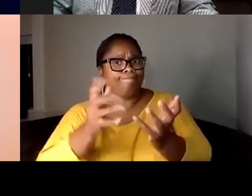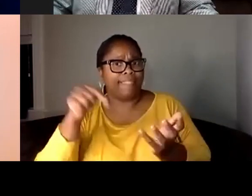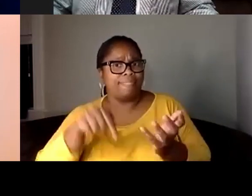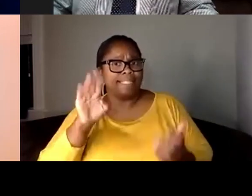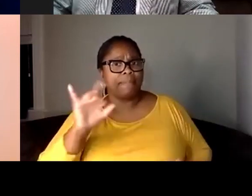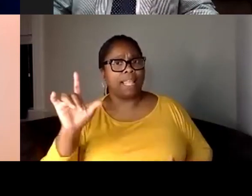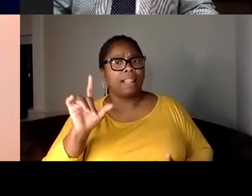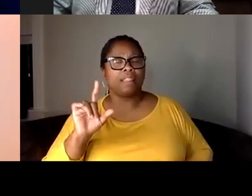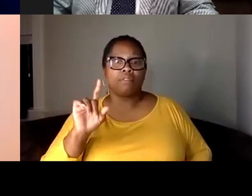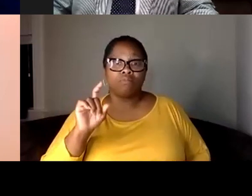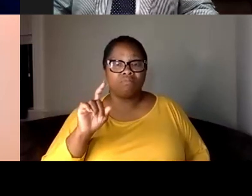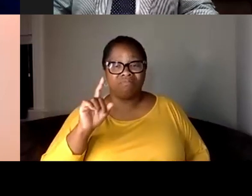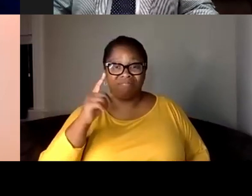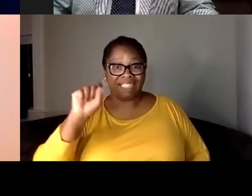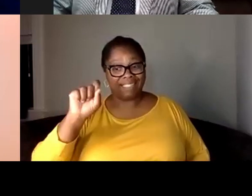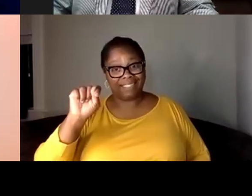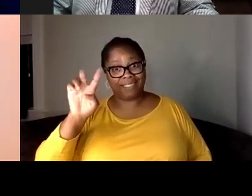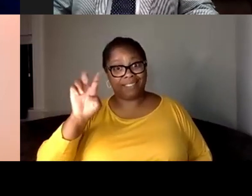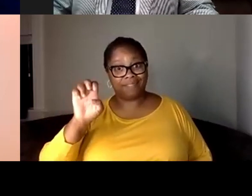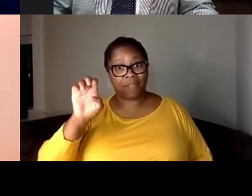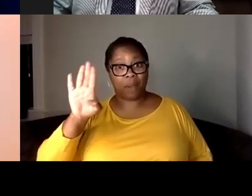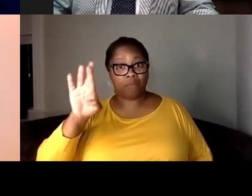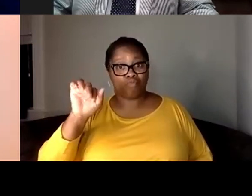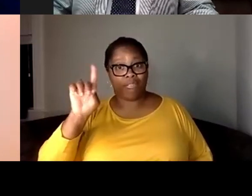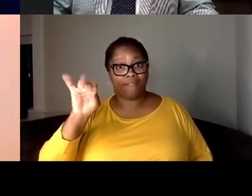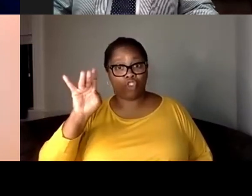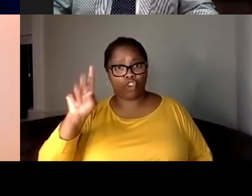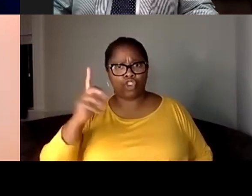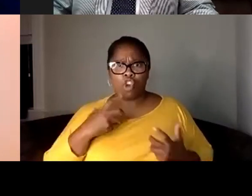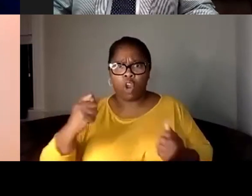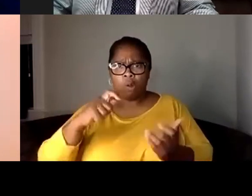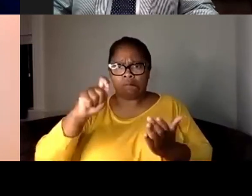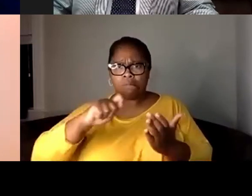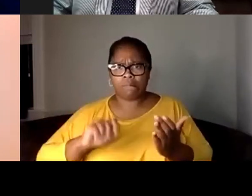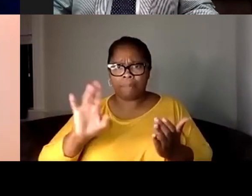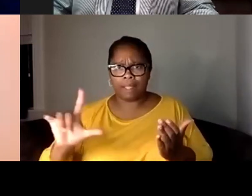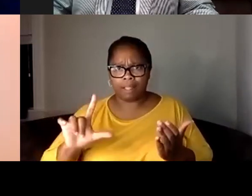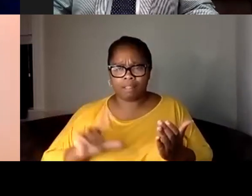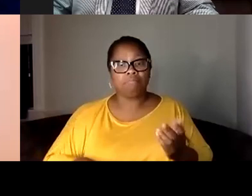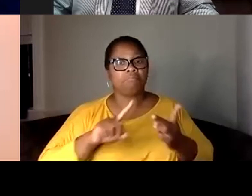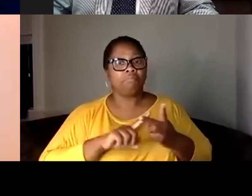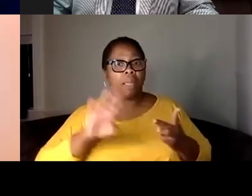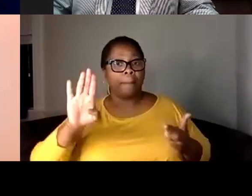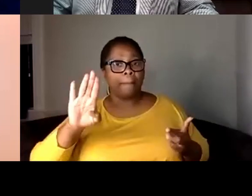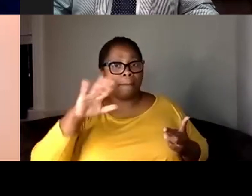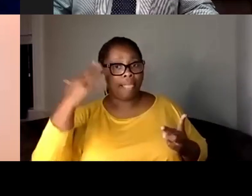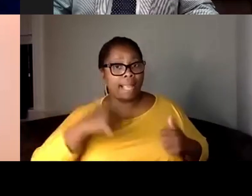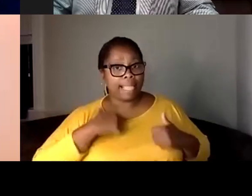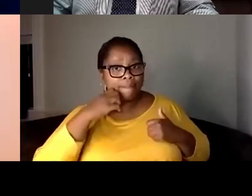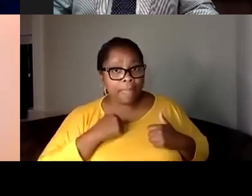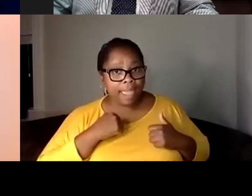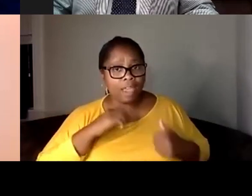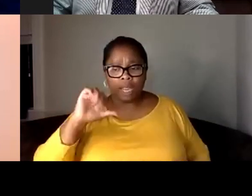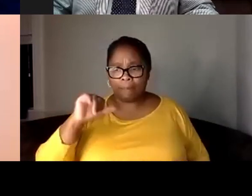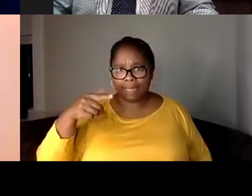because Steve Bradford had the courage to author the bill, just because Black Lives Matter and APTP